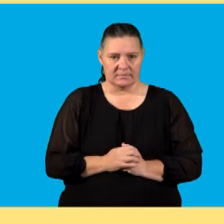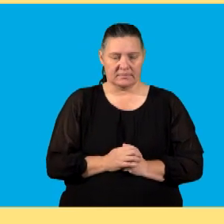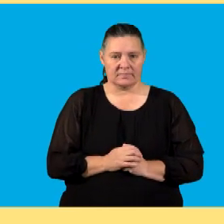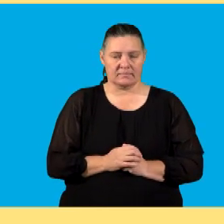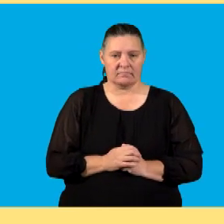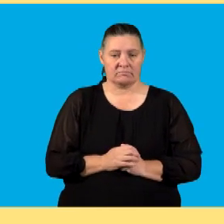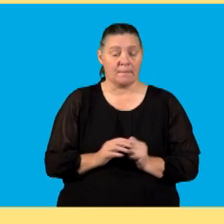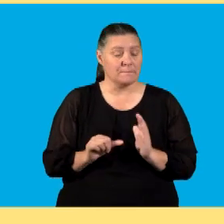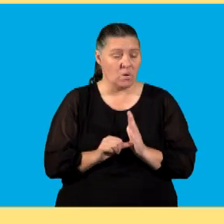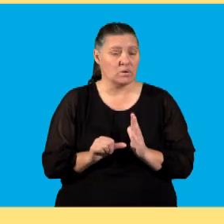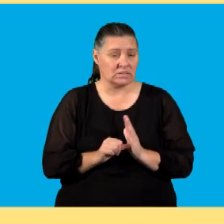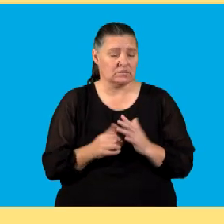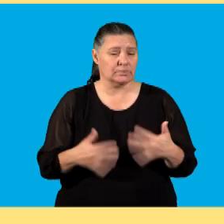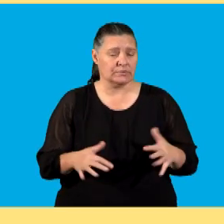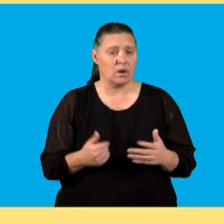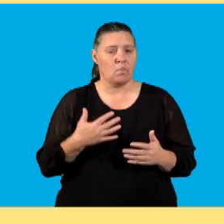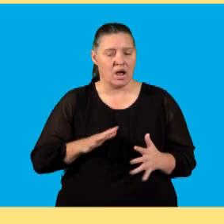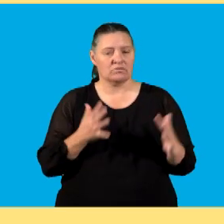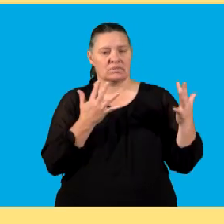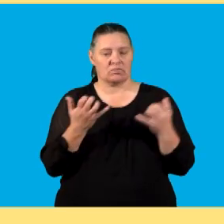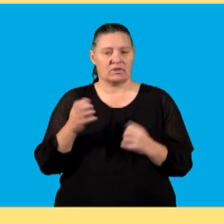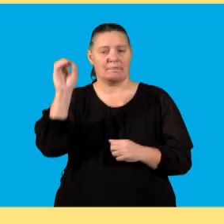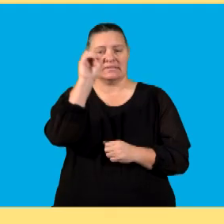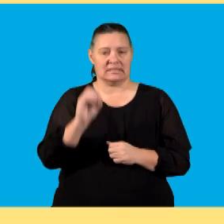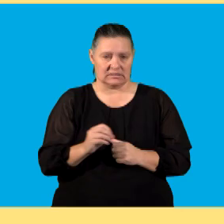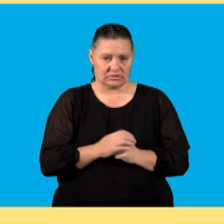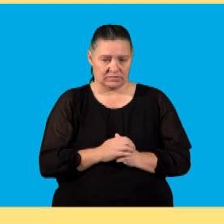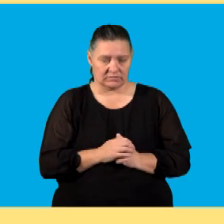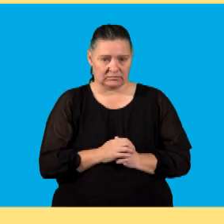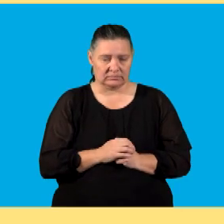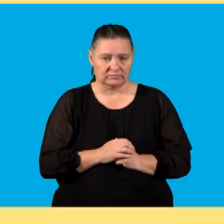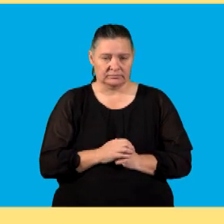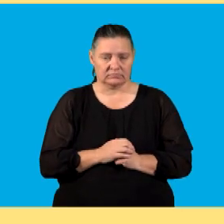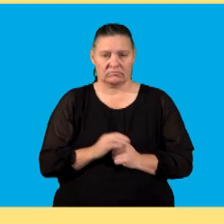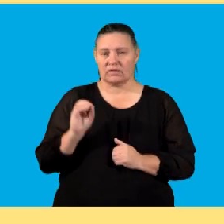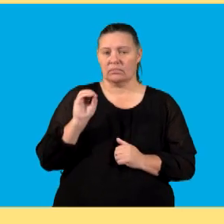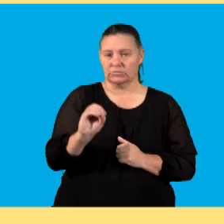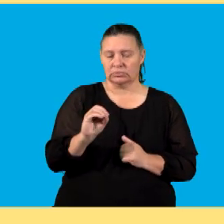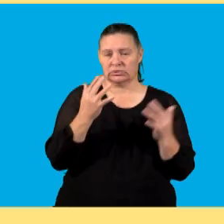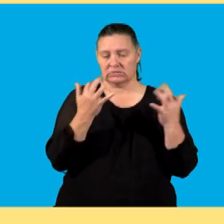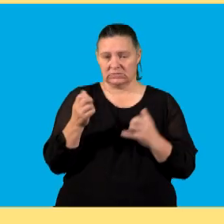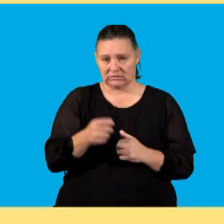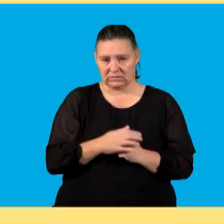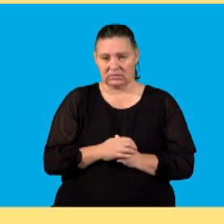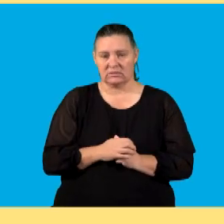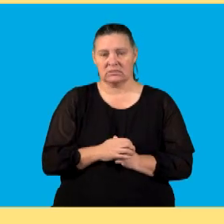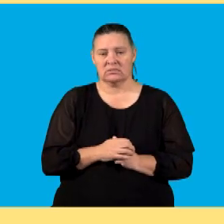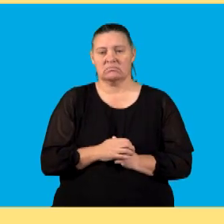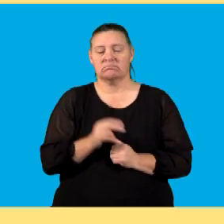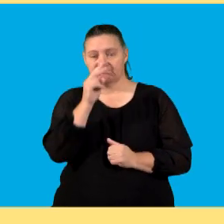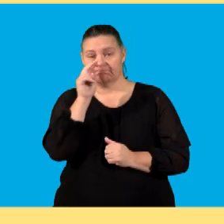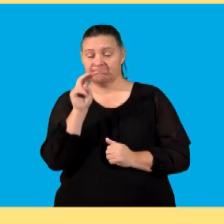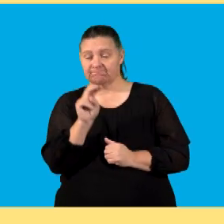100/1. Very important. We want to calculate the percentage. Let's punch that in our calculators. Then you